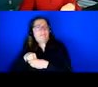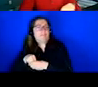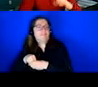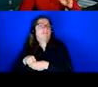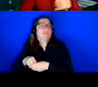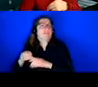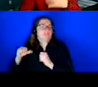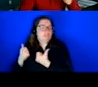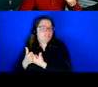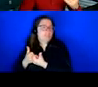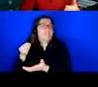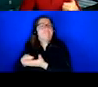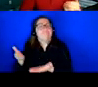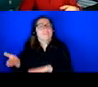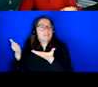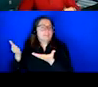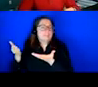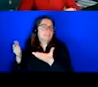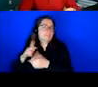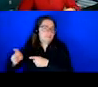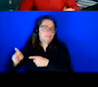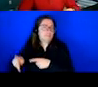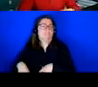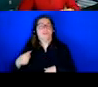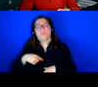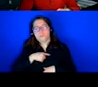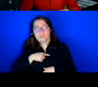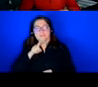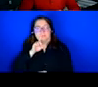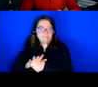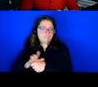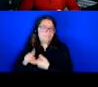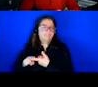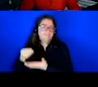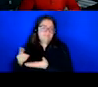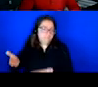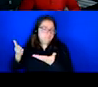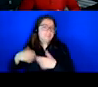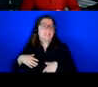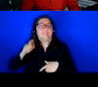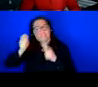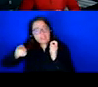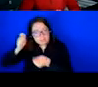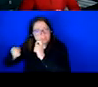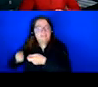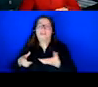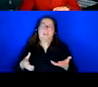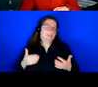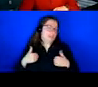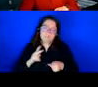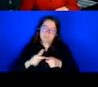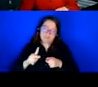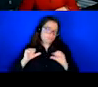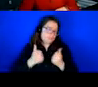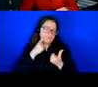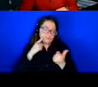So we're dedicated to fundraisers and philanthropy experts, but there's a professional association for everything. So maybe you